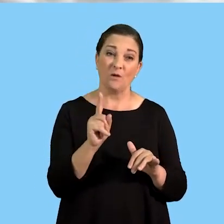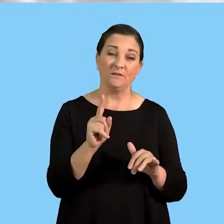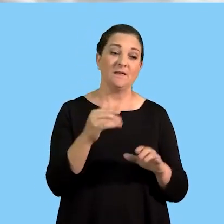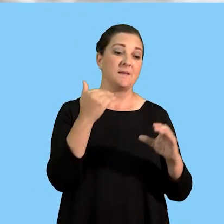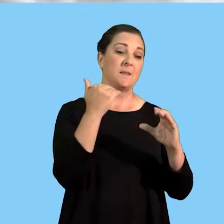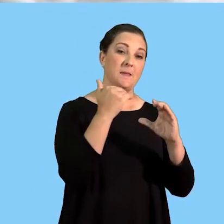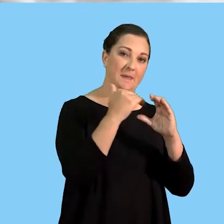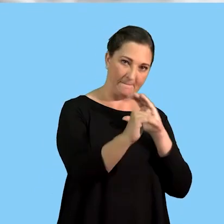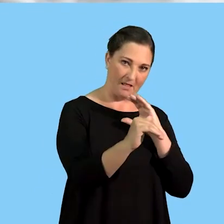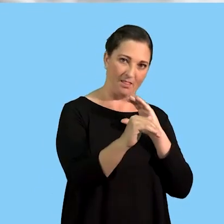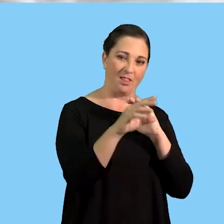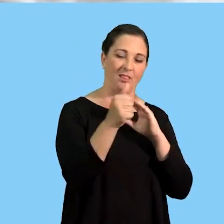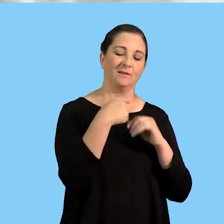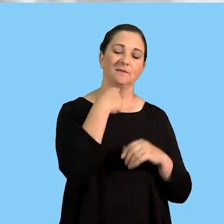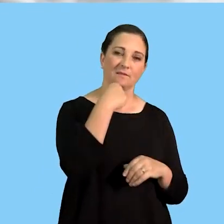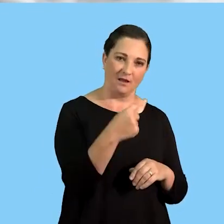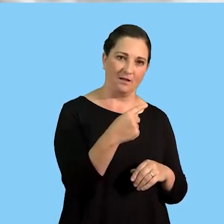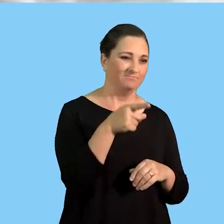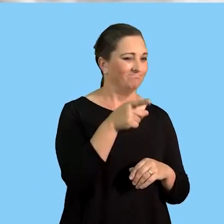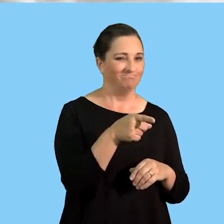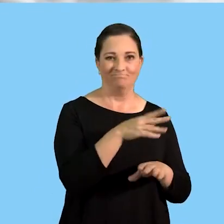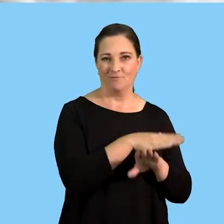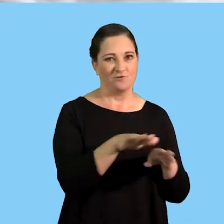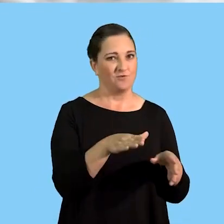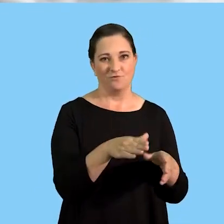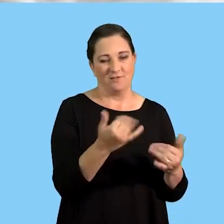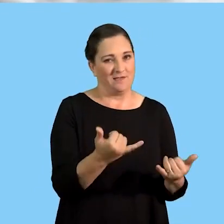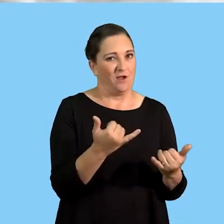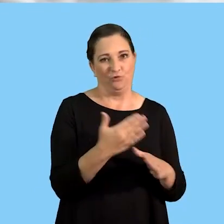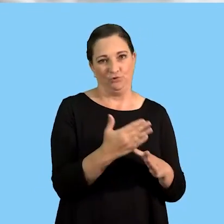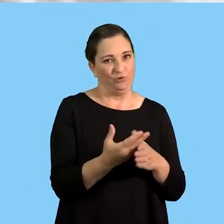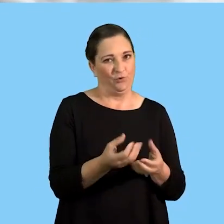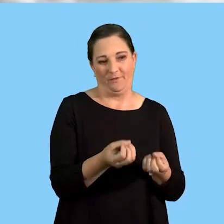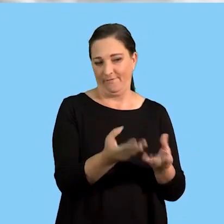businesses, they will send you an email where they tell you that you did not